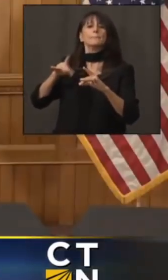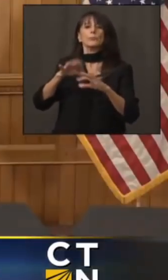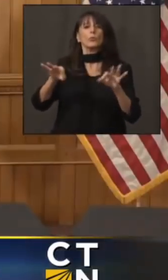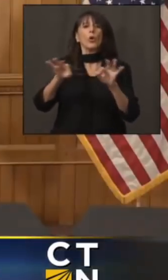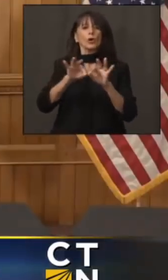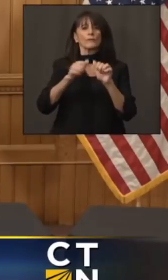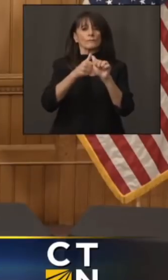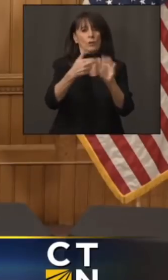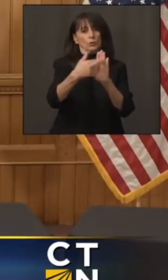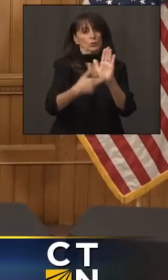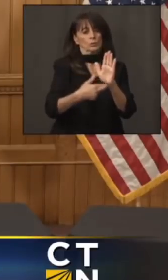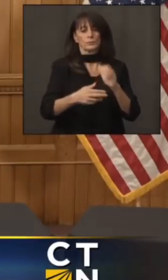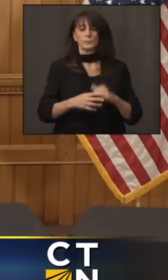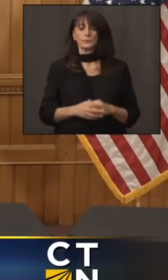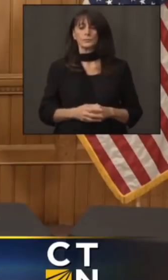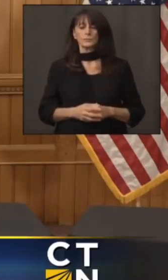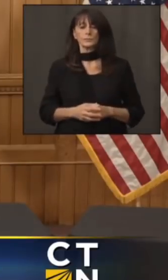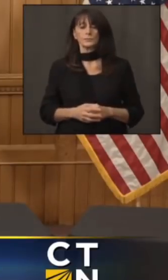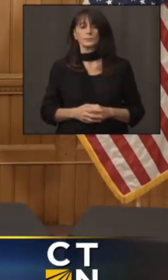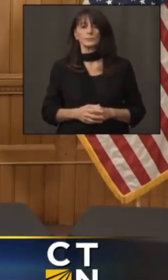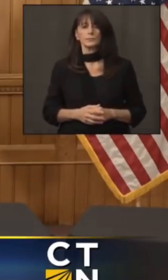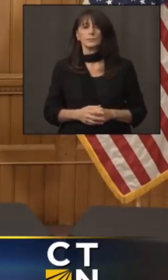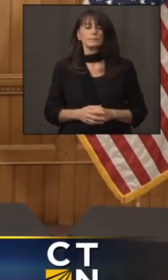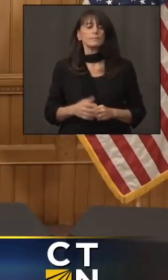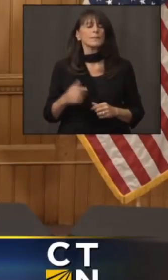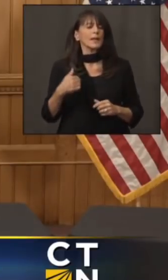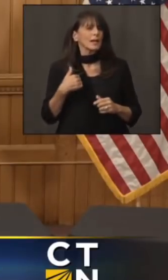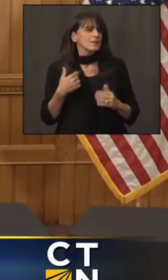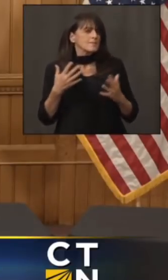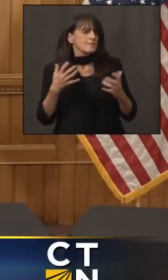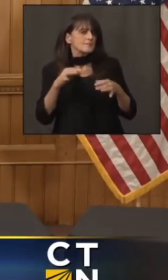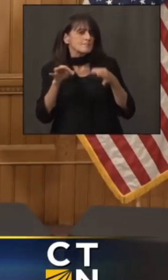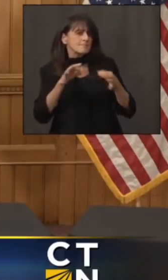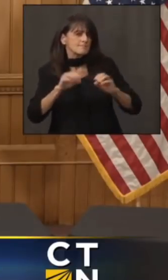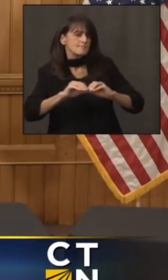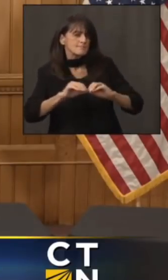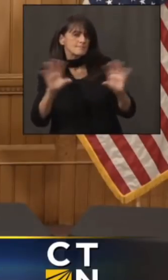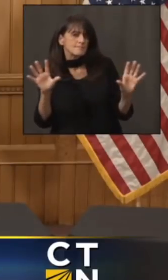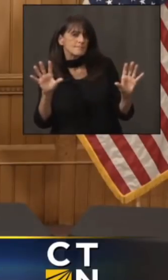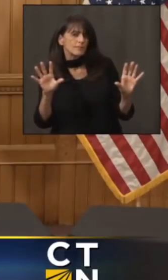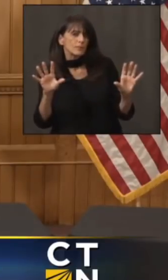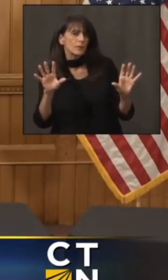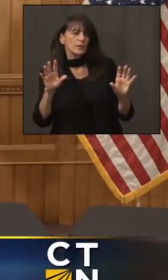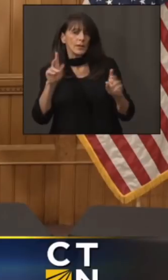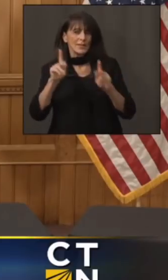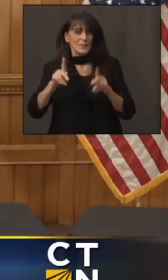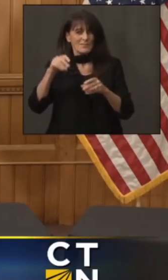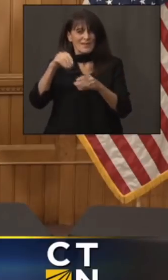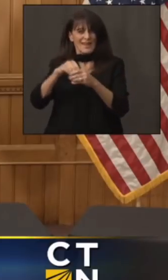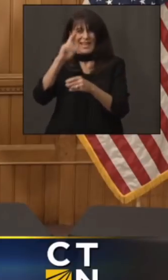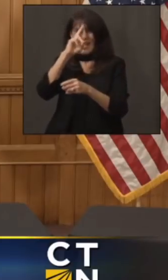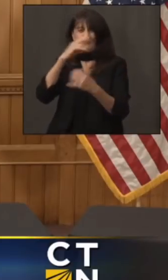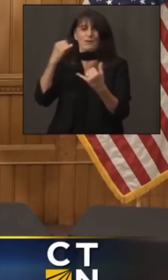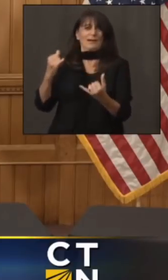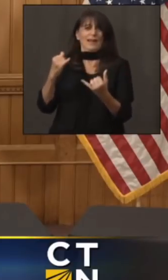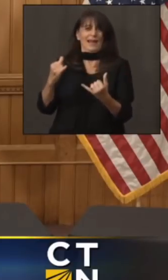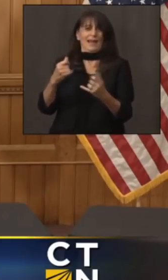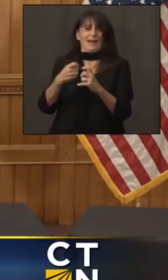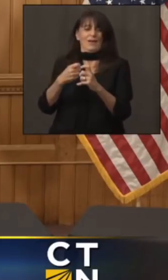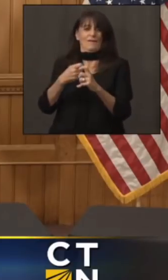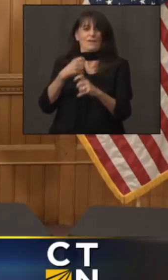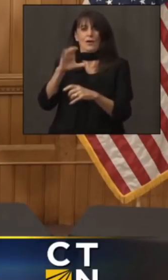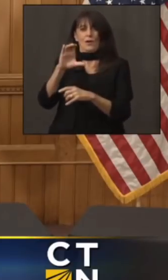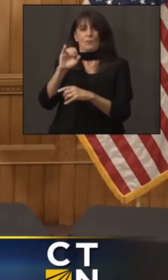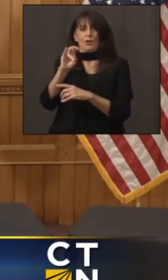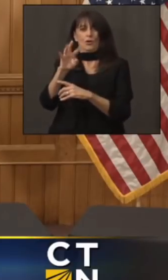And then also, can you confirm, I just want to make sure I was clear that of all the people hospitalized right now in the state from COVID,